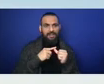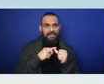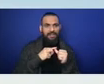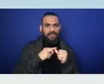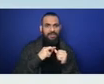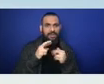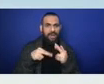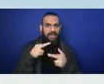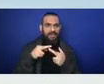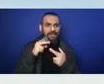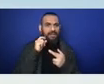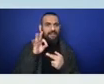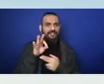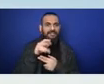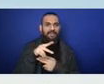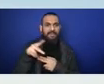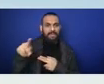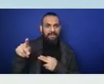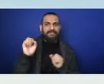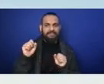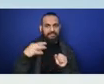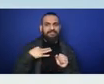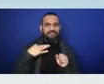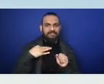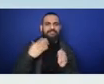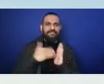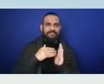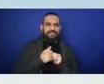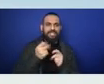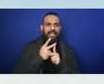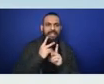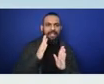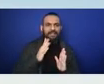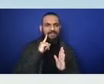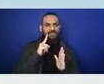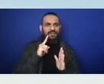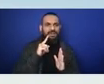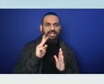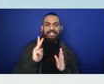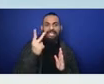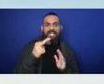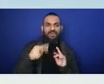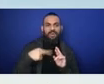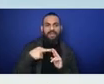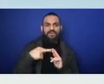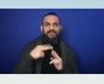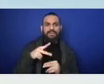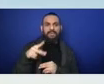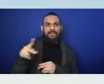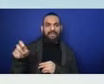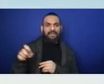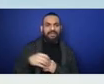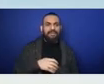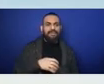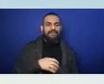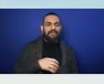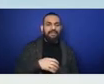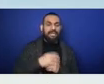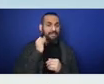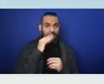they don't have to be registered to apply for the PPP. If they already utilize the funding last year for